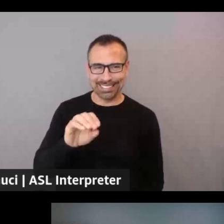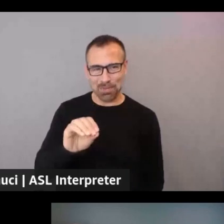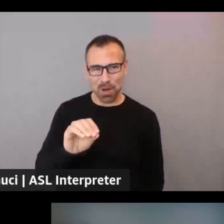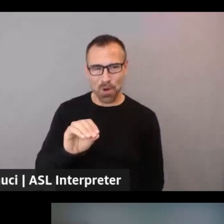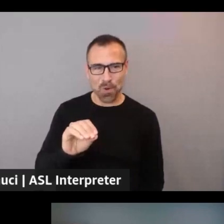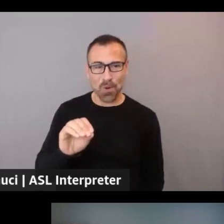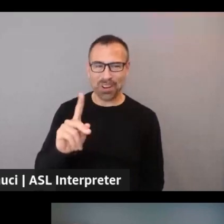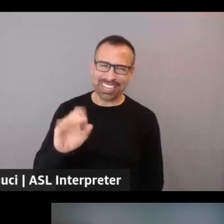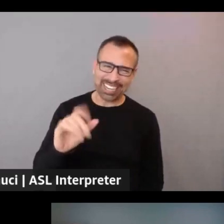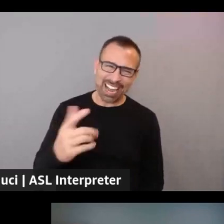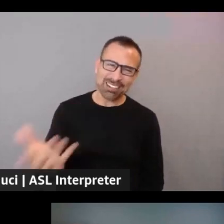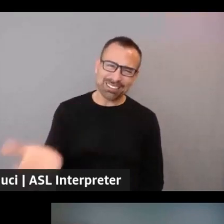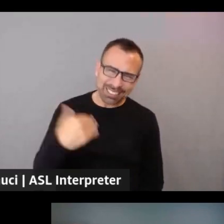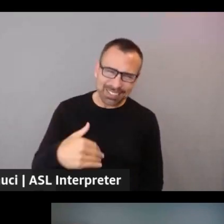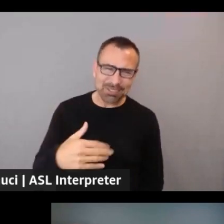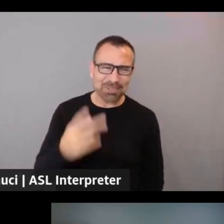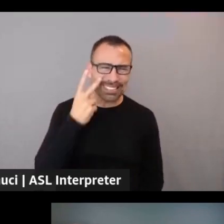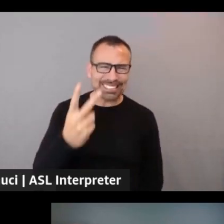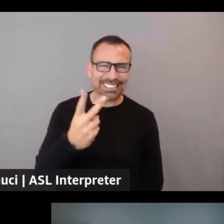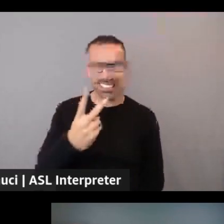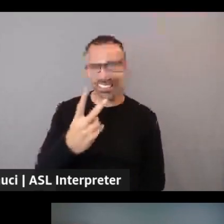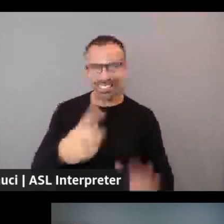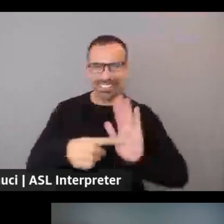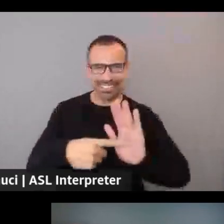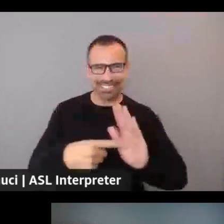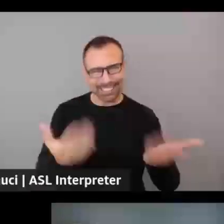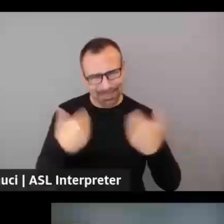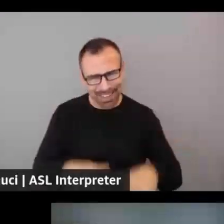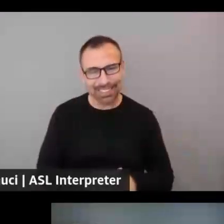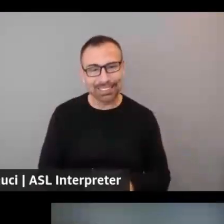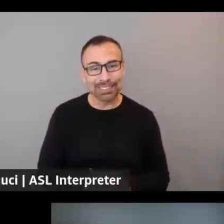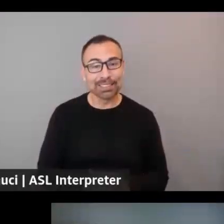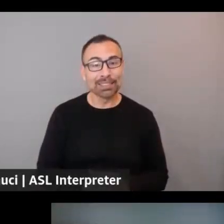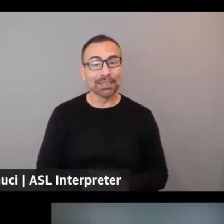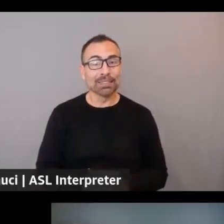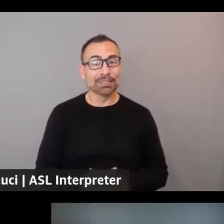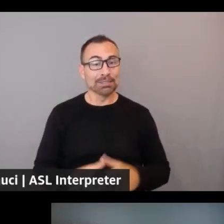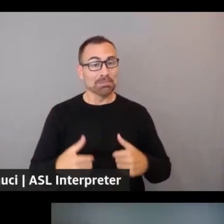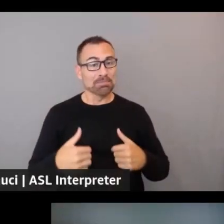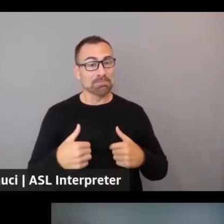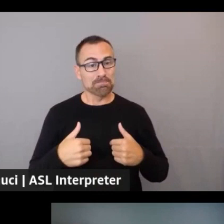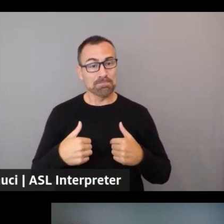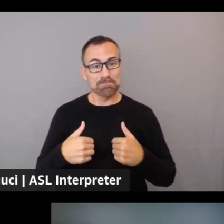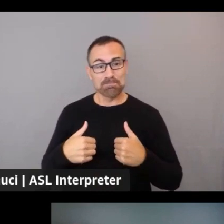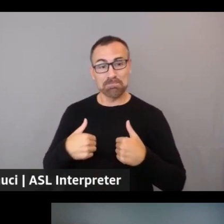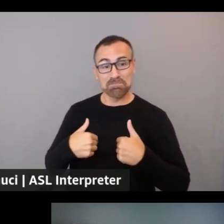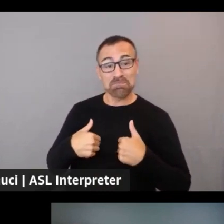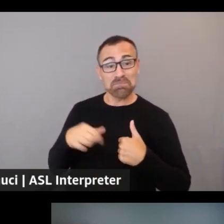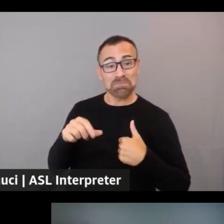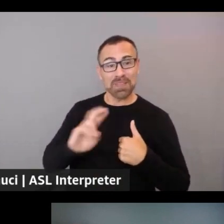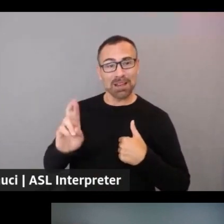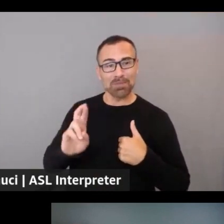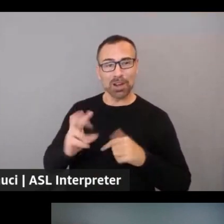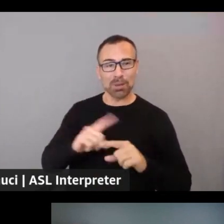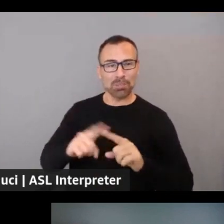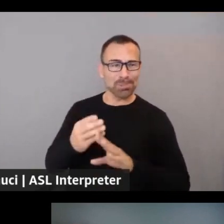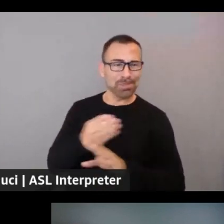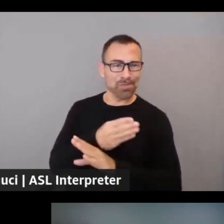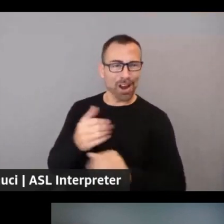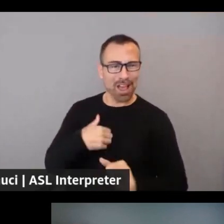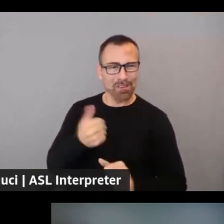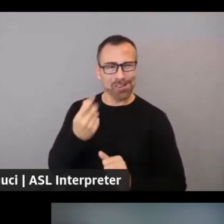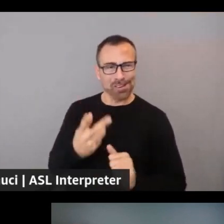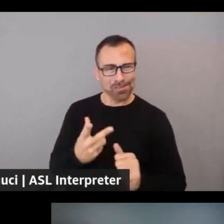you say, Kyle? You ready to go? Yeah. Before I do, I've got a few reading materials